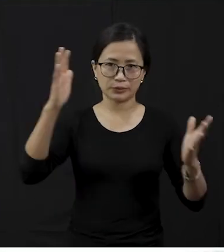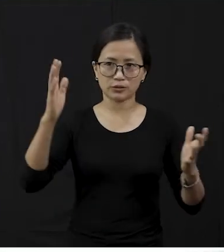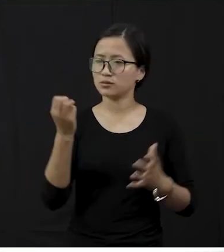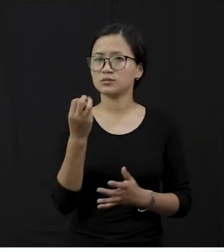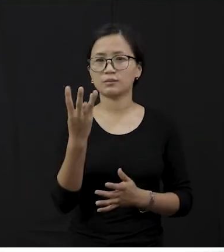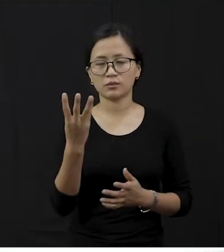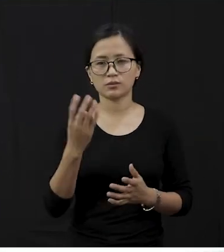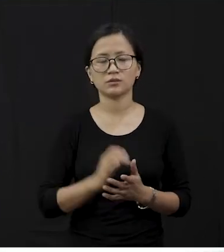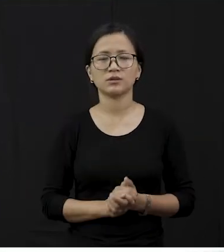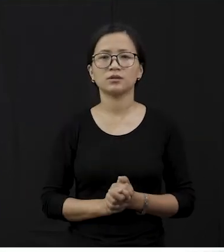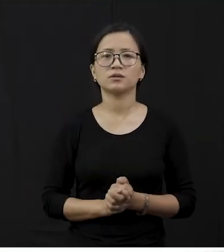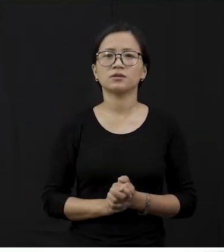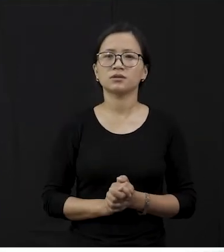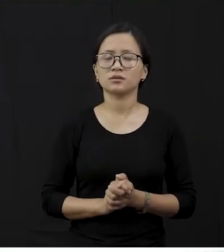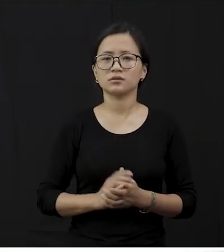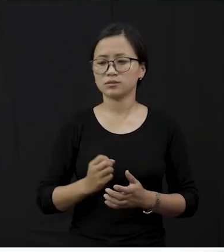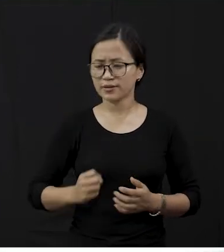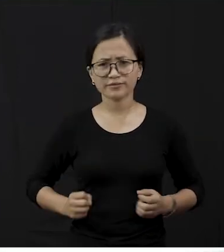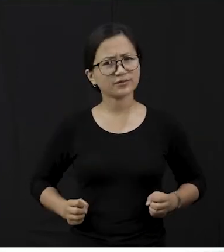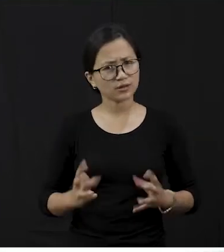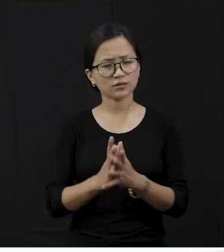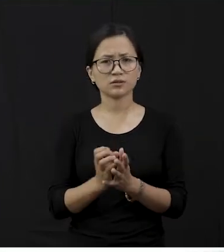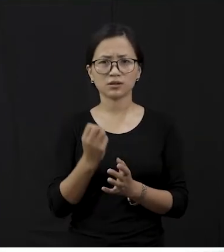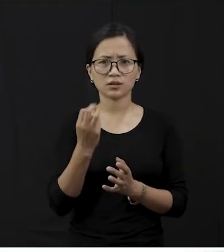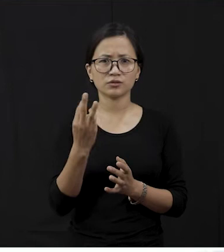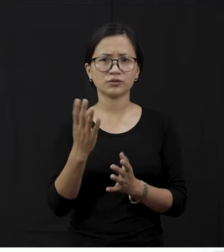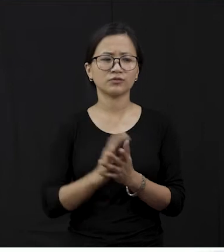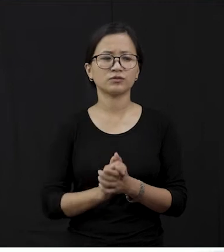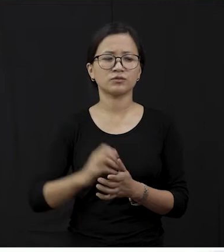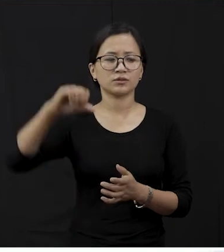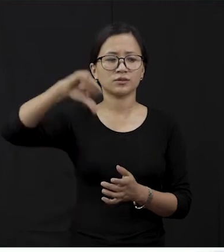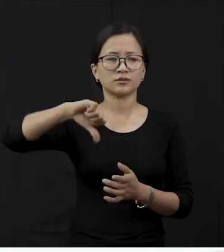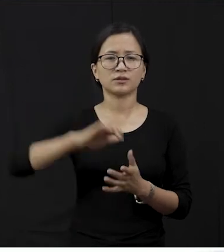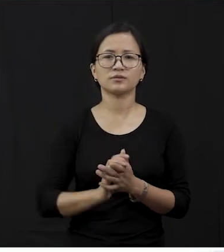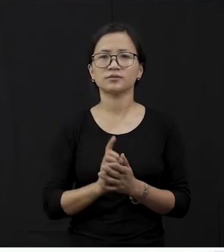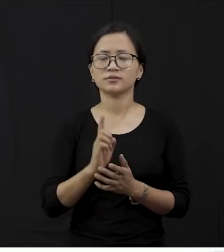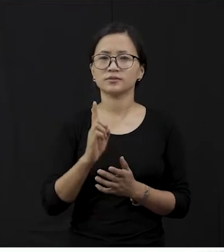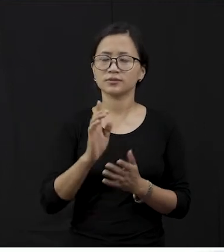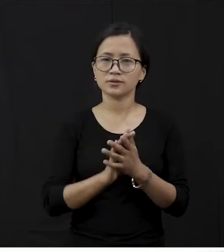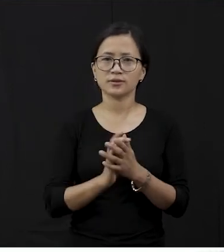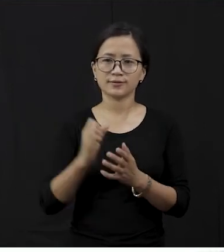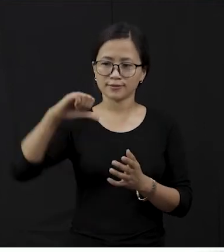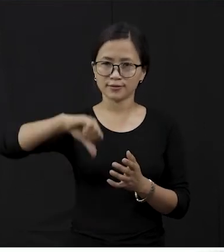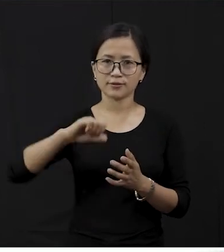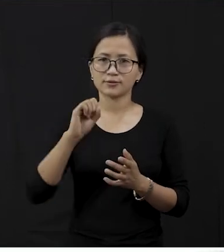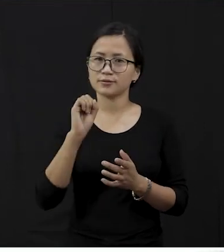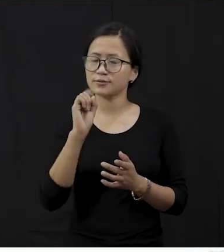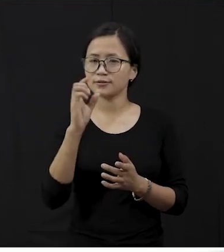keep 14 in your mind. Then start counting from 9. 9, 10, 11,